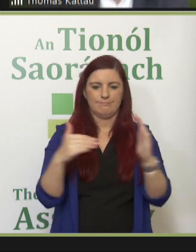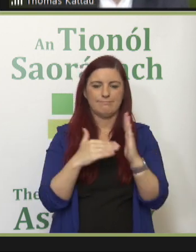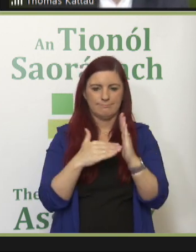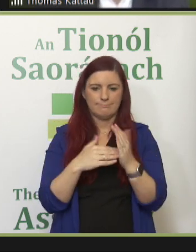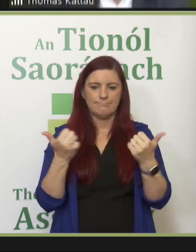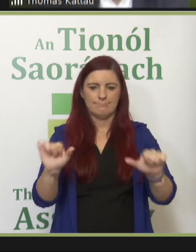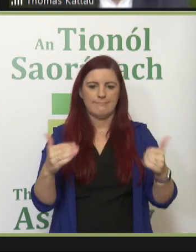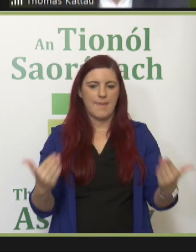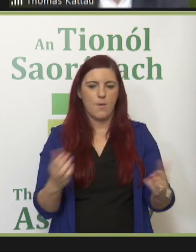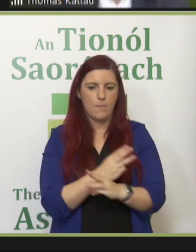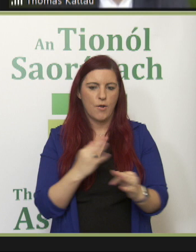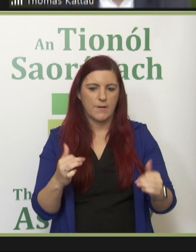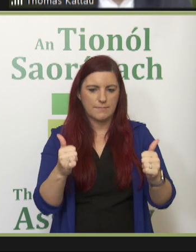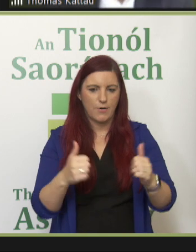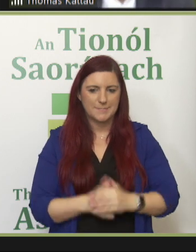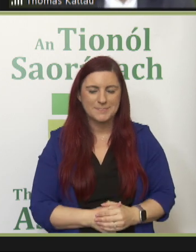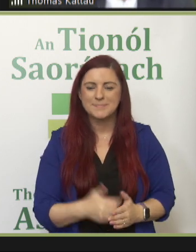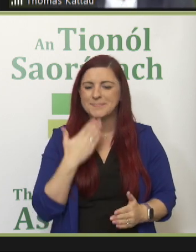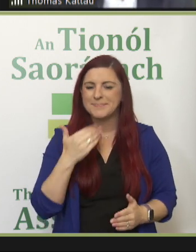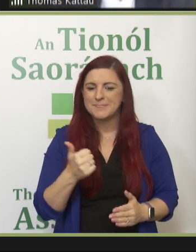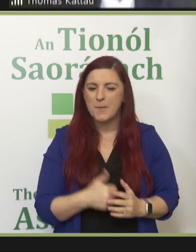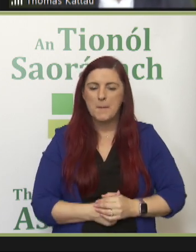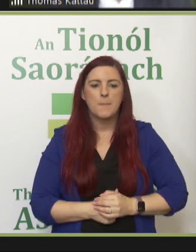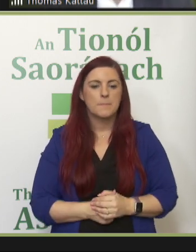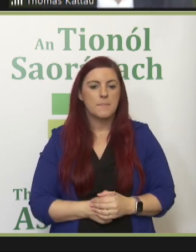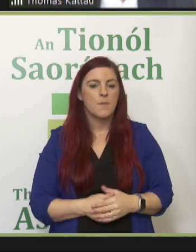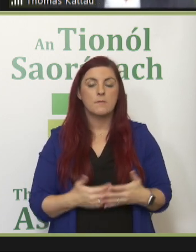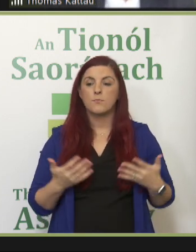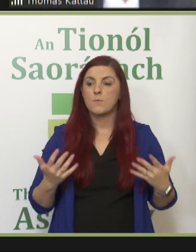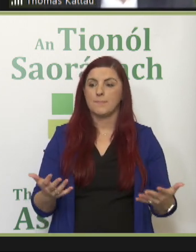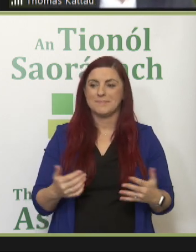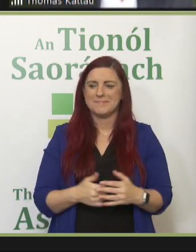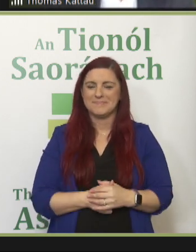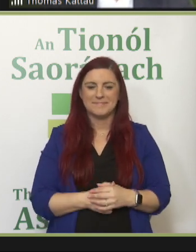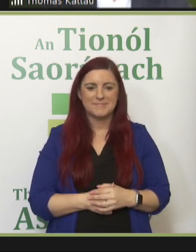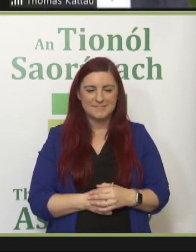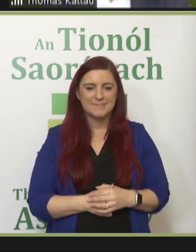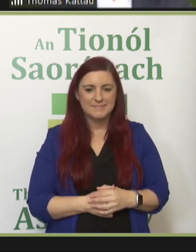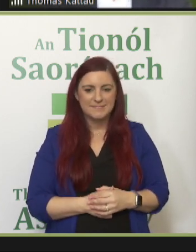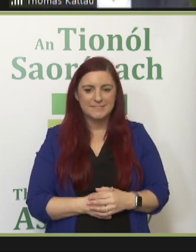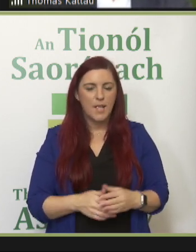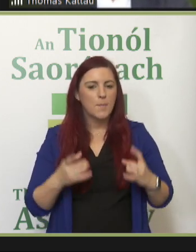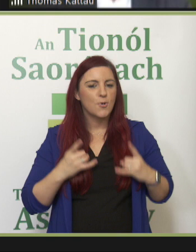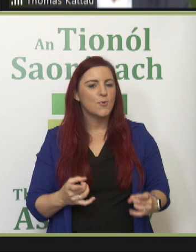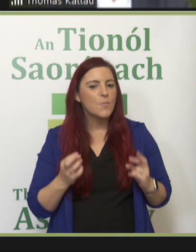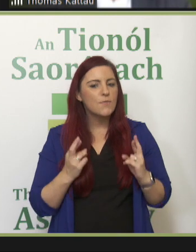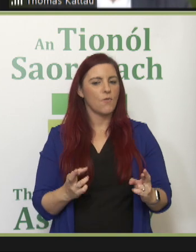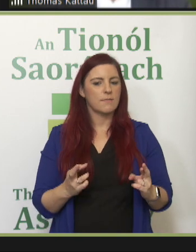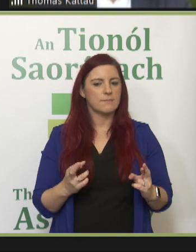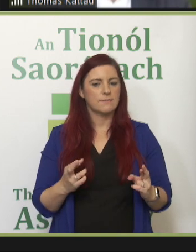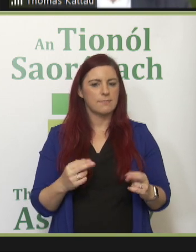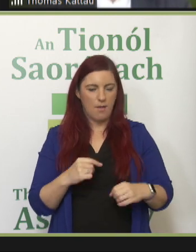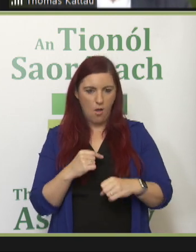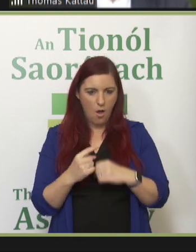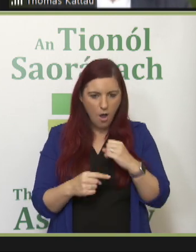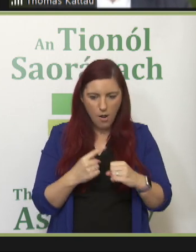perfect. That's perfect. Excellent. Thank you. So, how come that human rights, which have always been